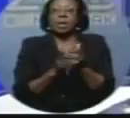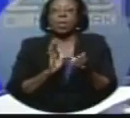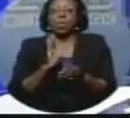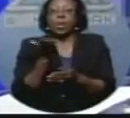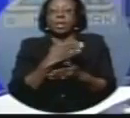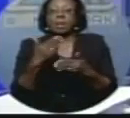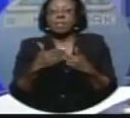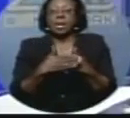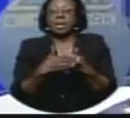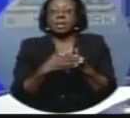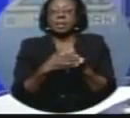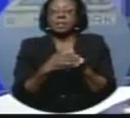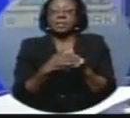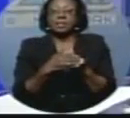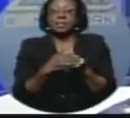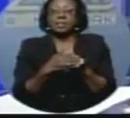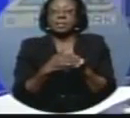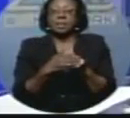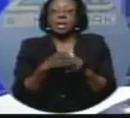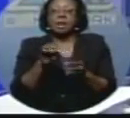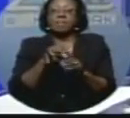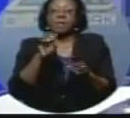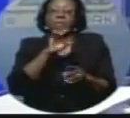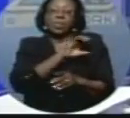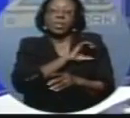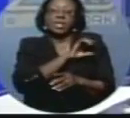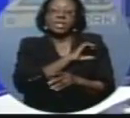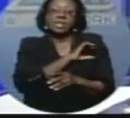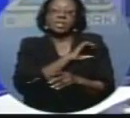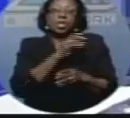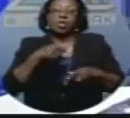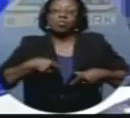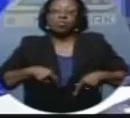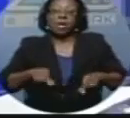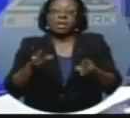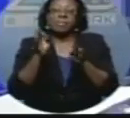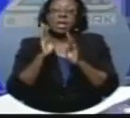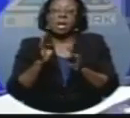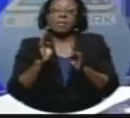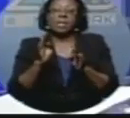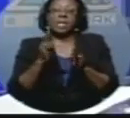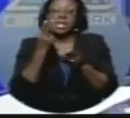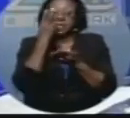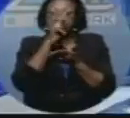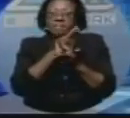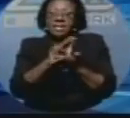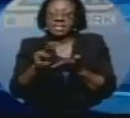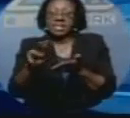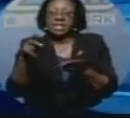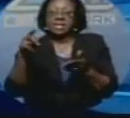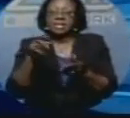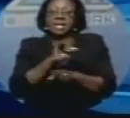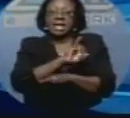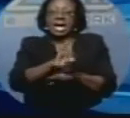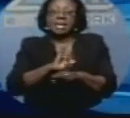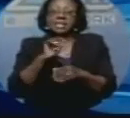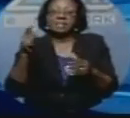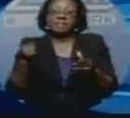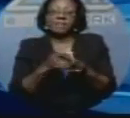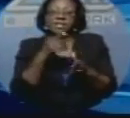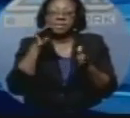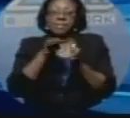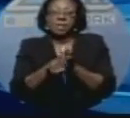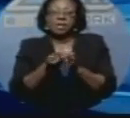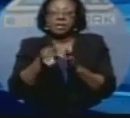Welcome back to the Bahamas Tonight Weekend. From the police this Sunday, Grand Bahama authorities investigating that island's first homicide for the year.